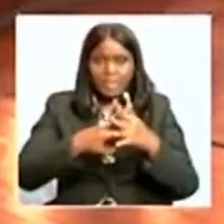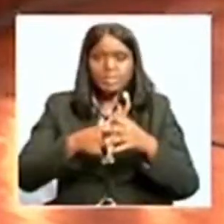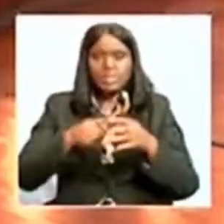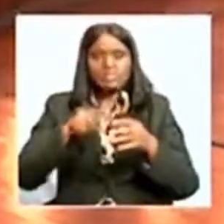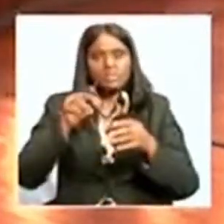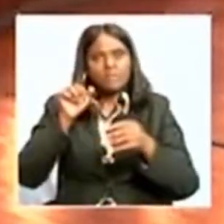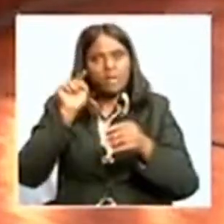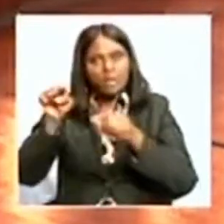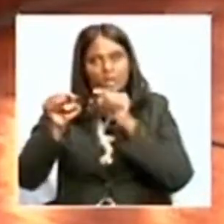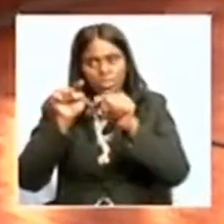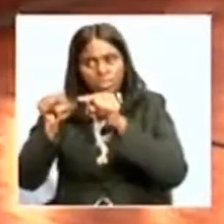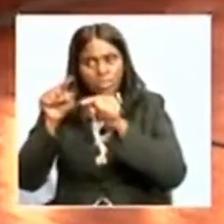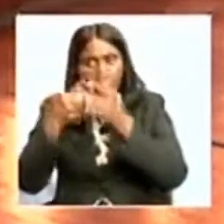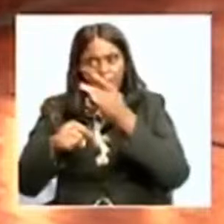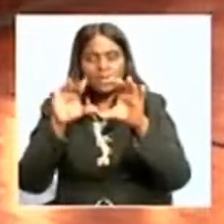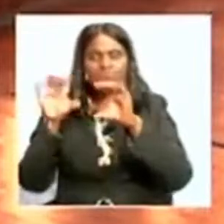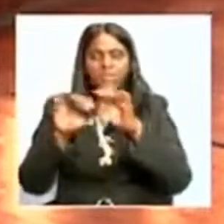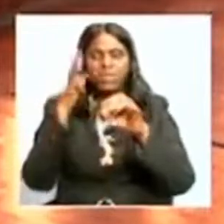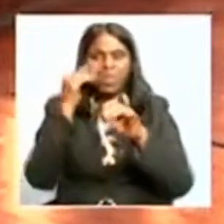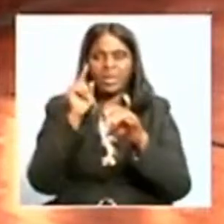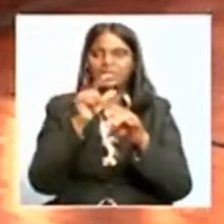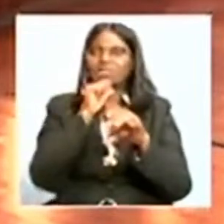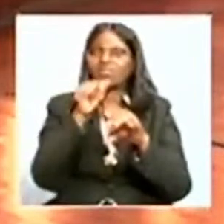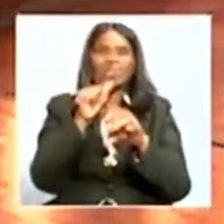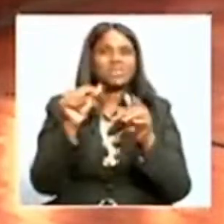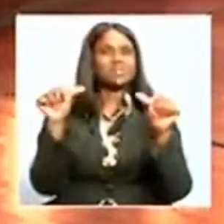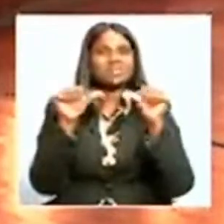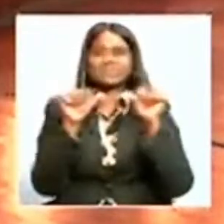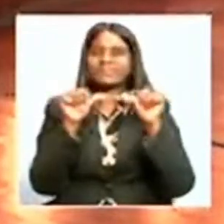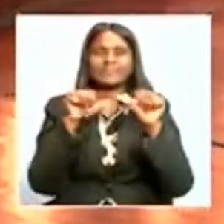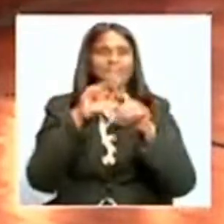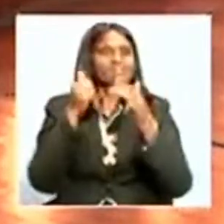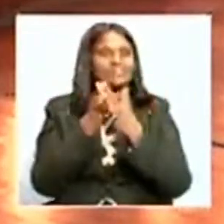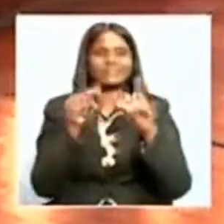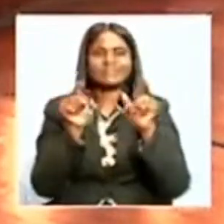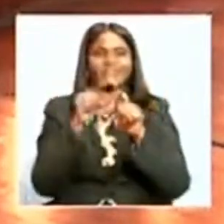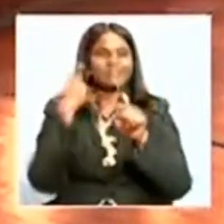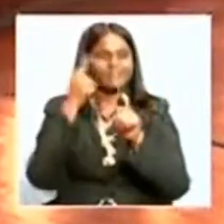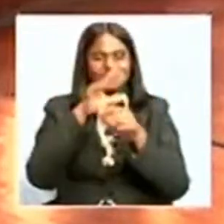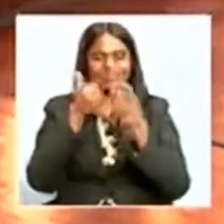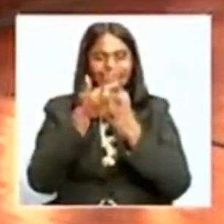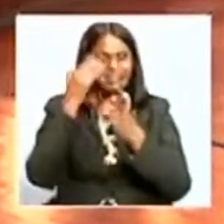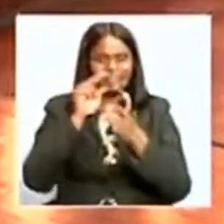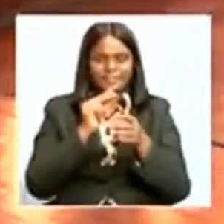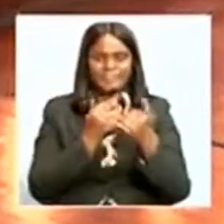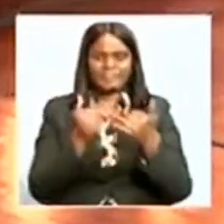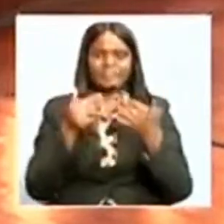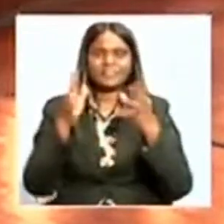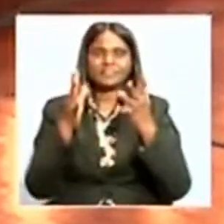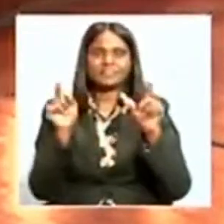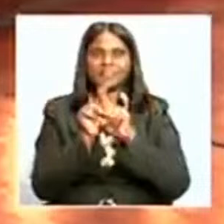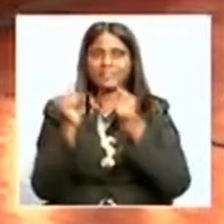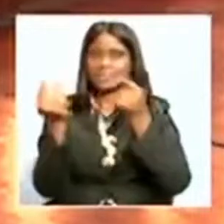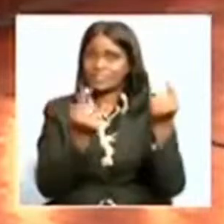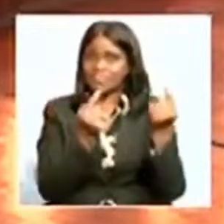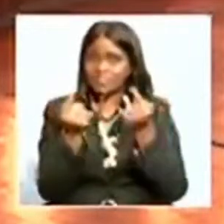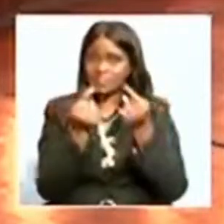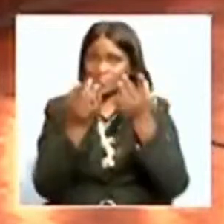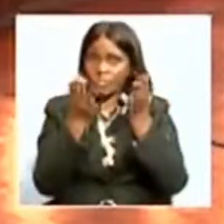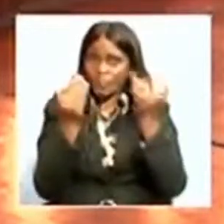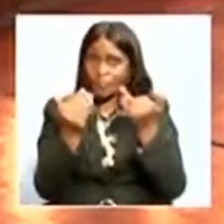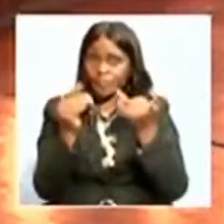dictating what should be done. Why can't it be a one-size-fits-all? Why should we allow a situation